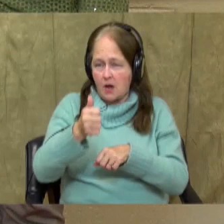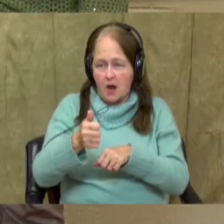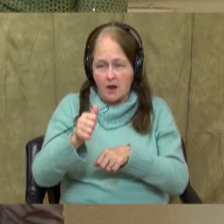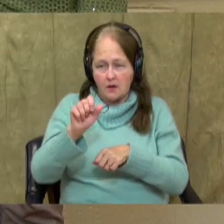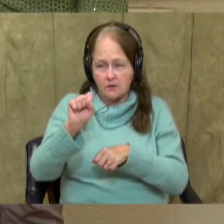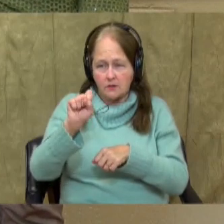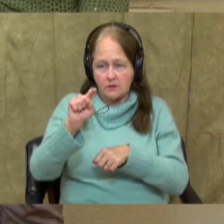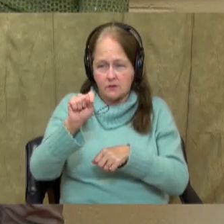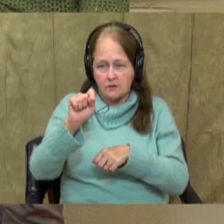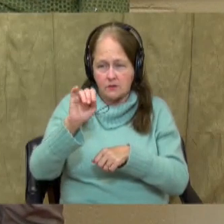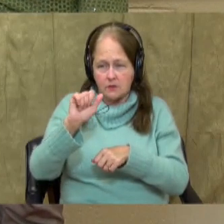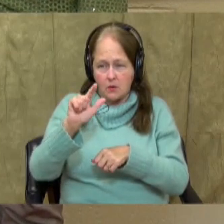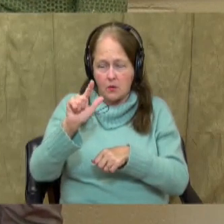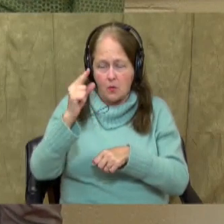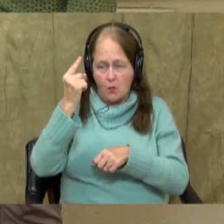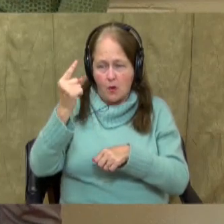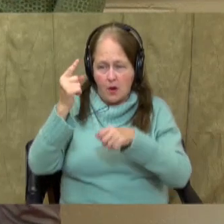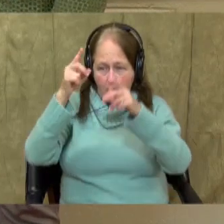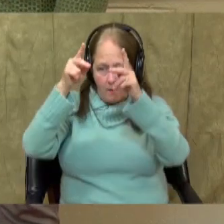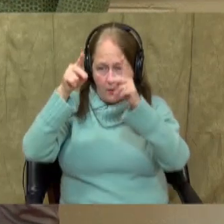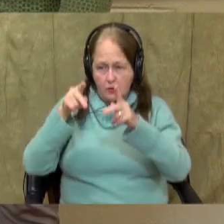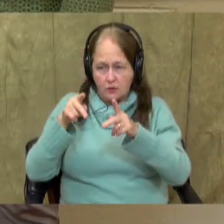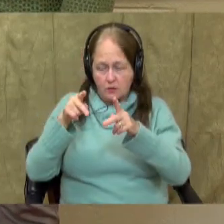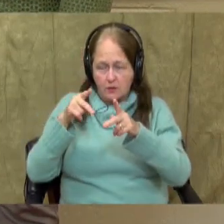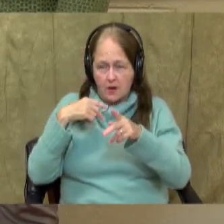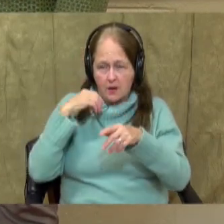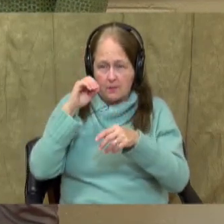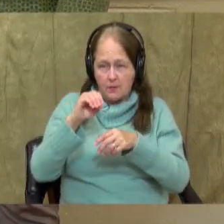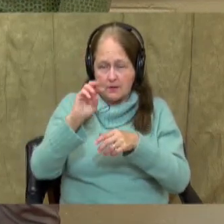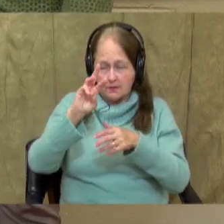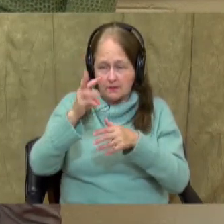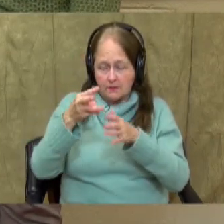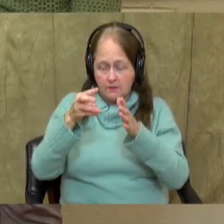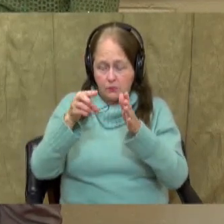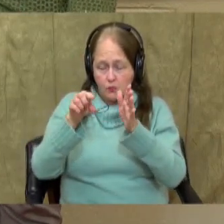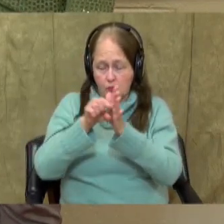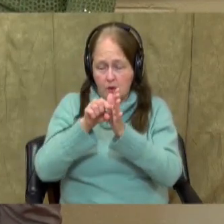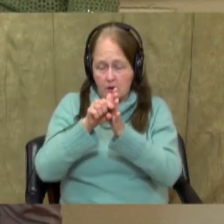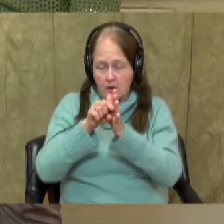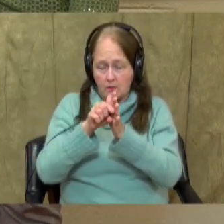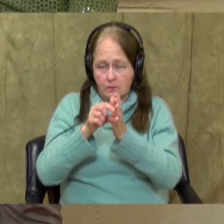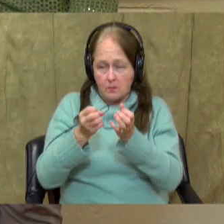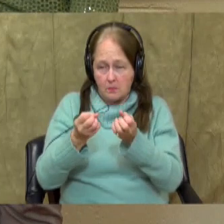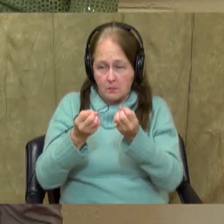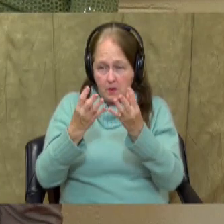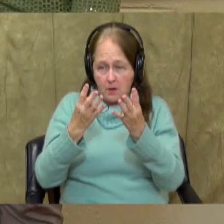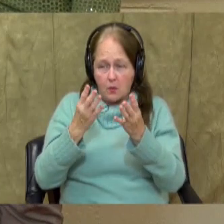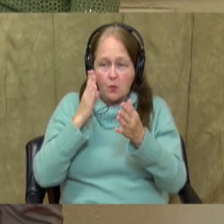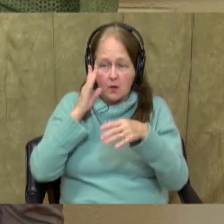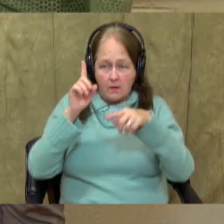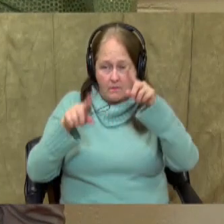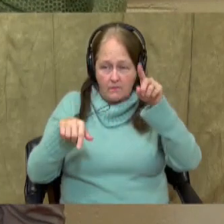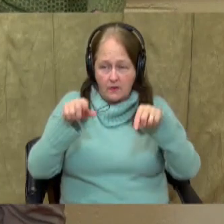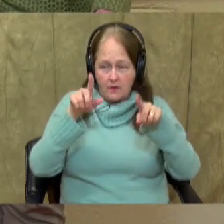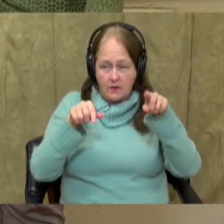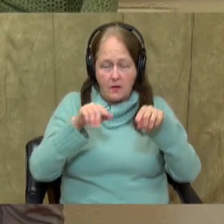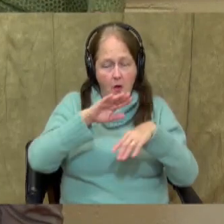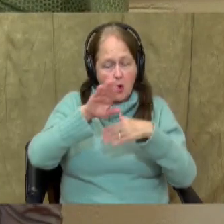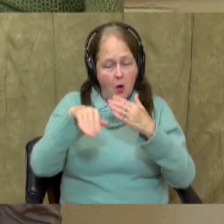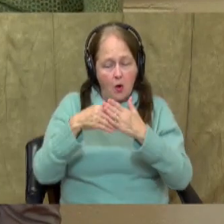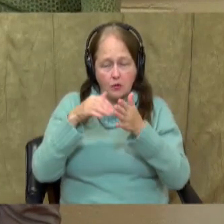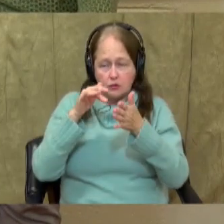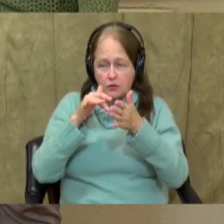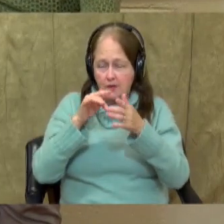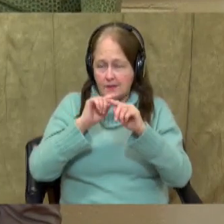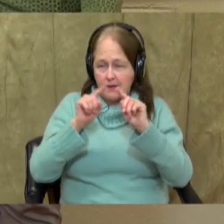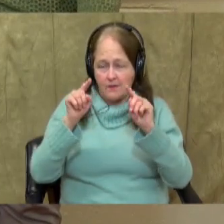just asking one person. But when I put 6th graders in there, I'm going to get some variability because everybody studies